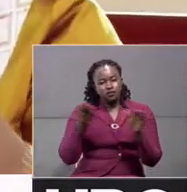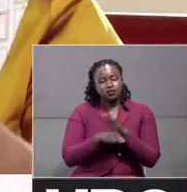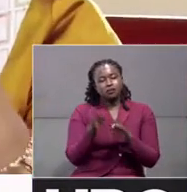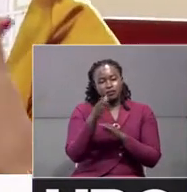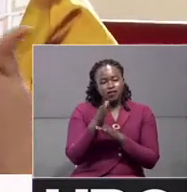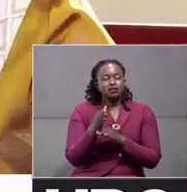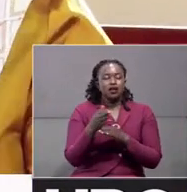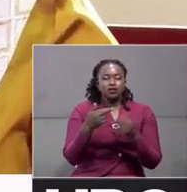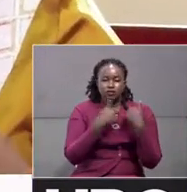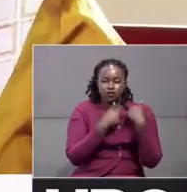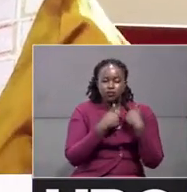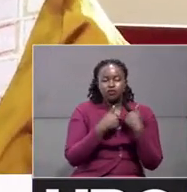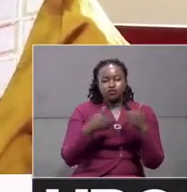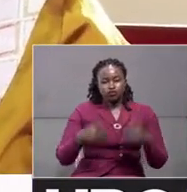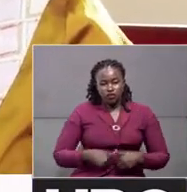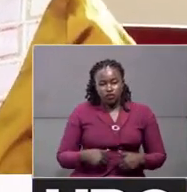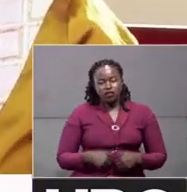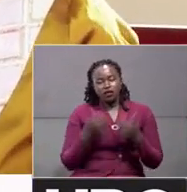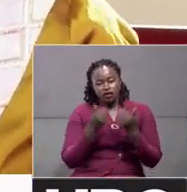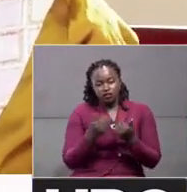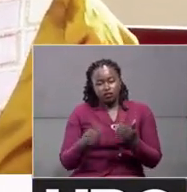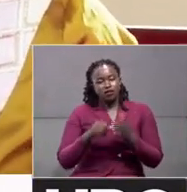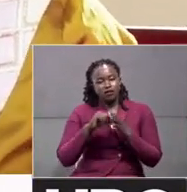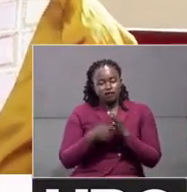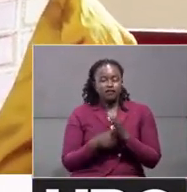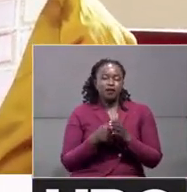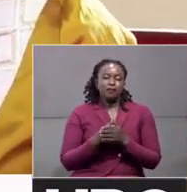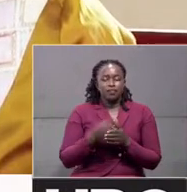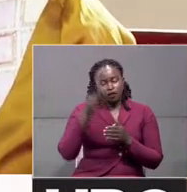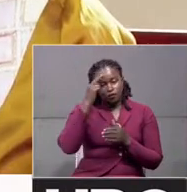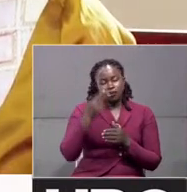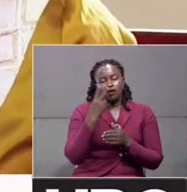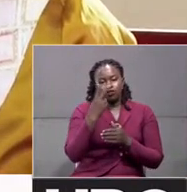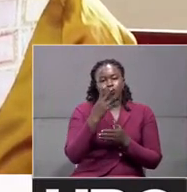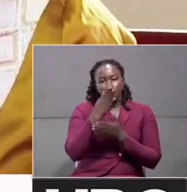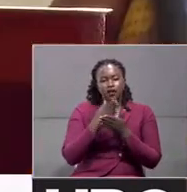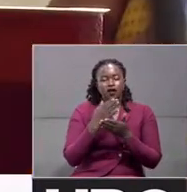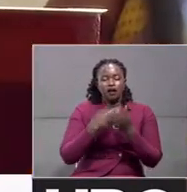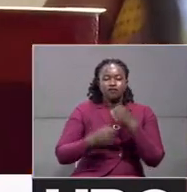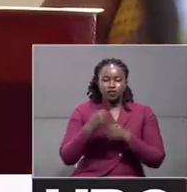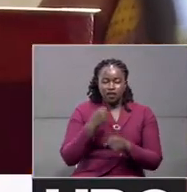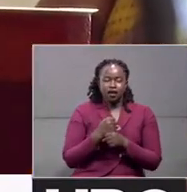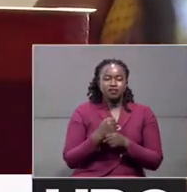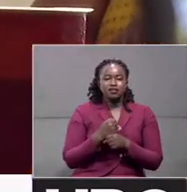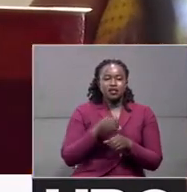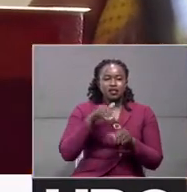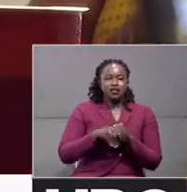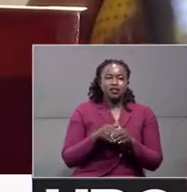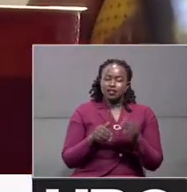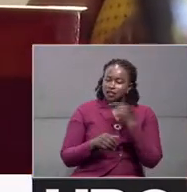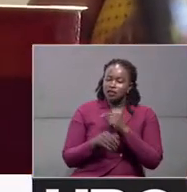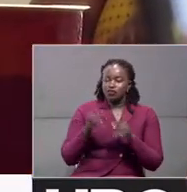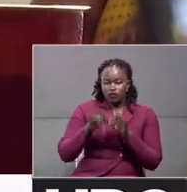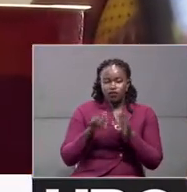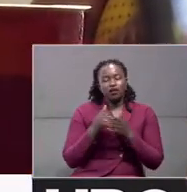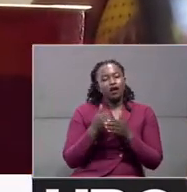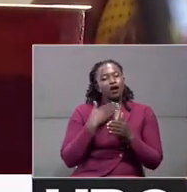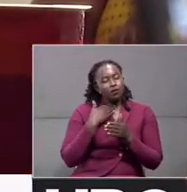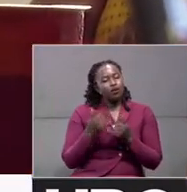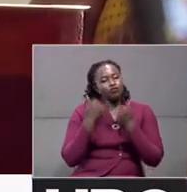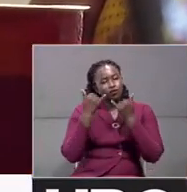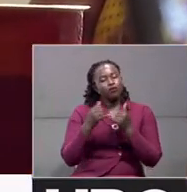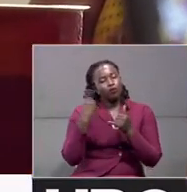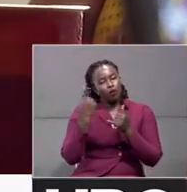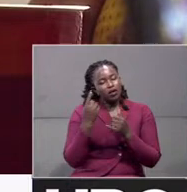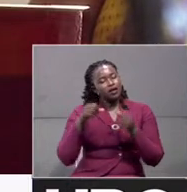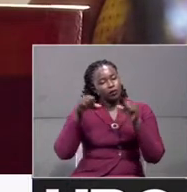youth and children affairs, Sarah Mateke, recalls her 2.5 years tenure at this office. I just want to tell you that the only worst time I have